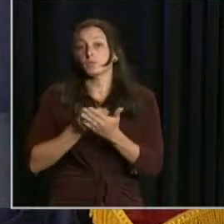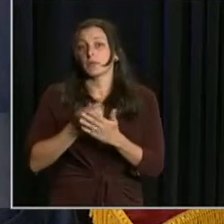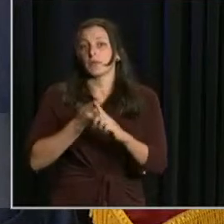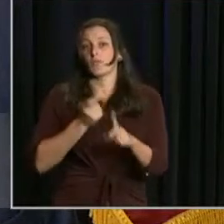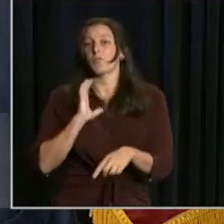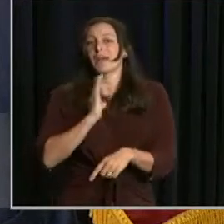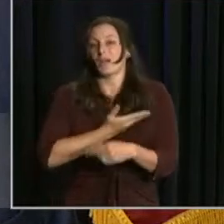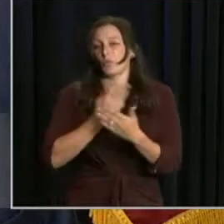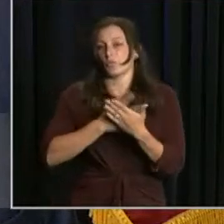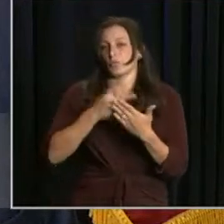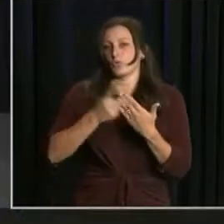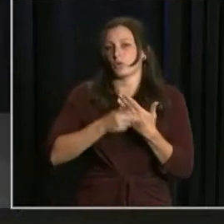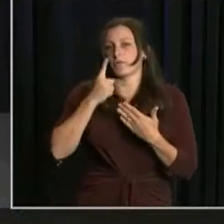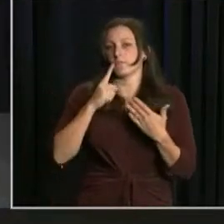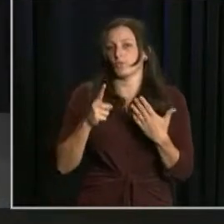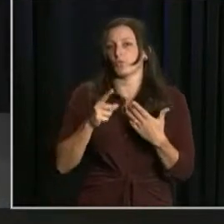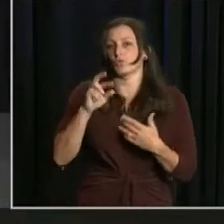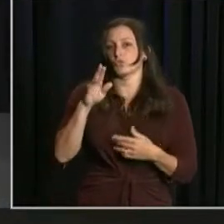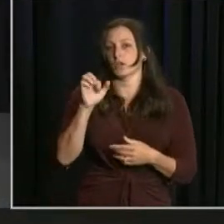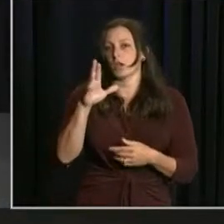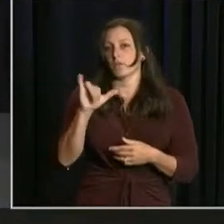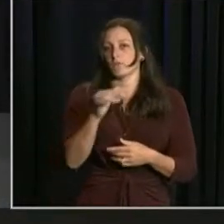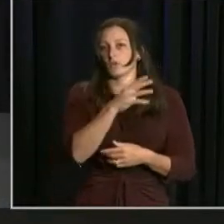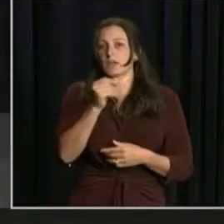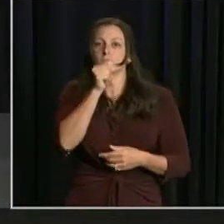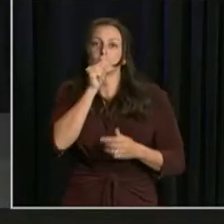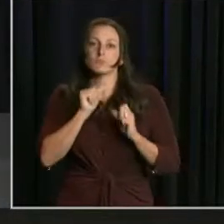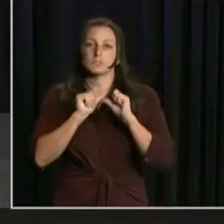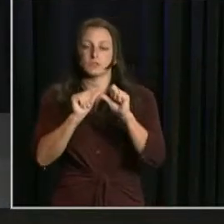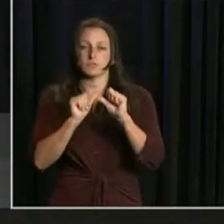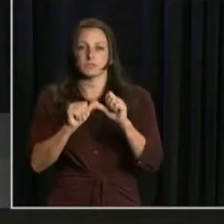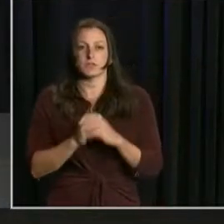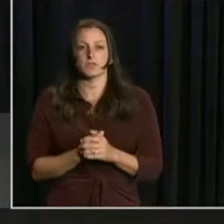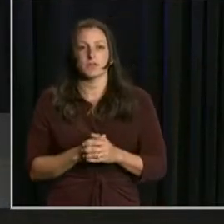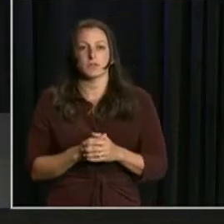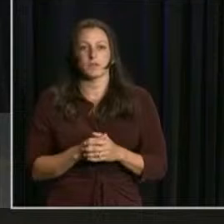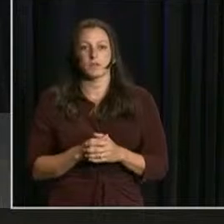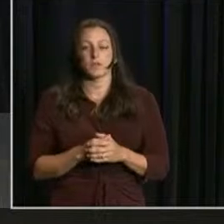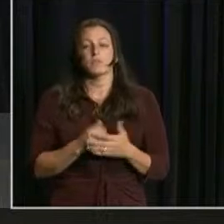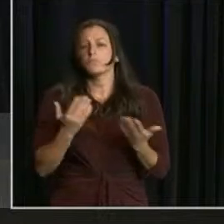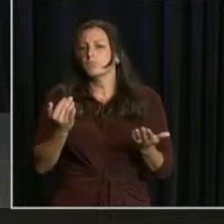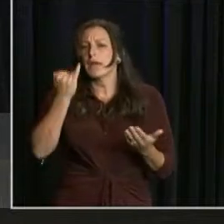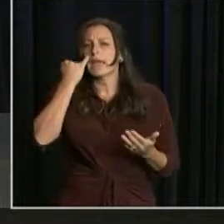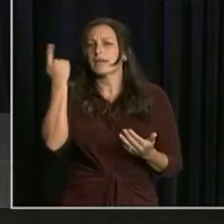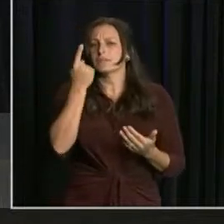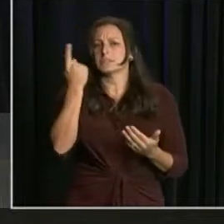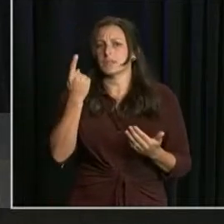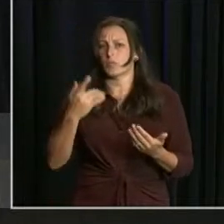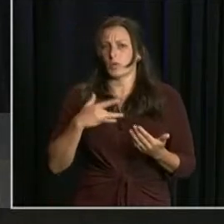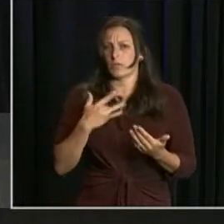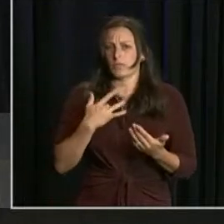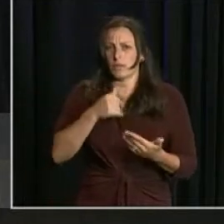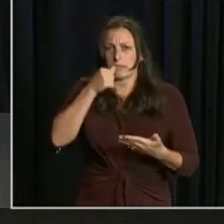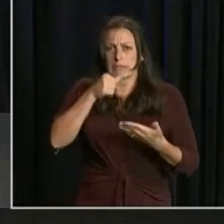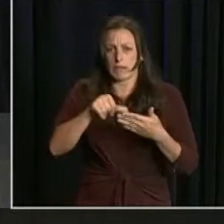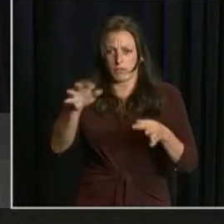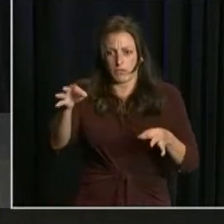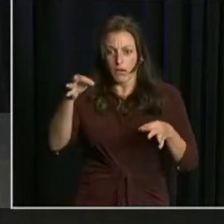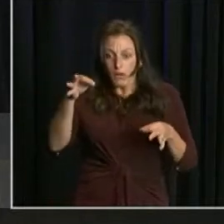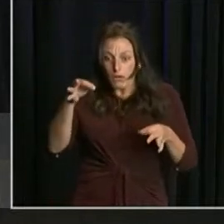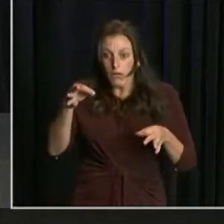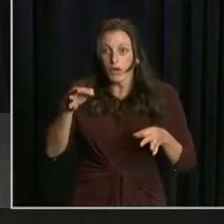Resiliency Program. So if there are people who just don't know what to do and they just maybe got an eviction letter, an eviction